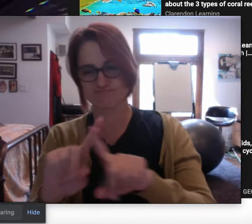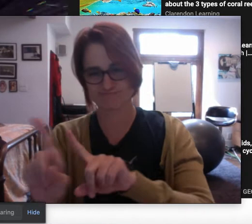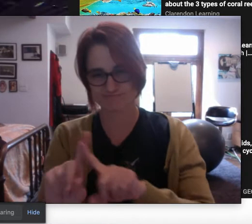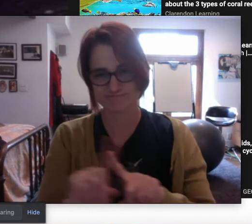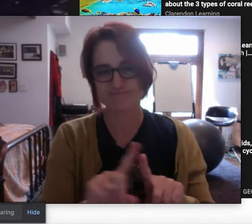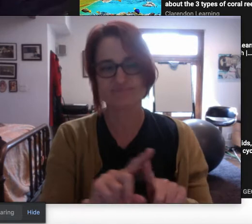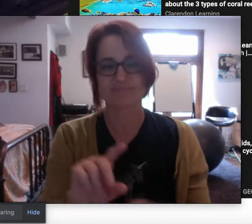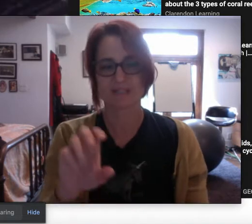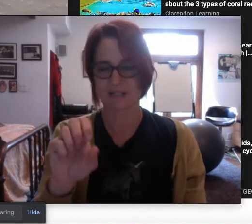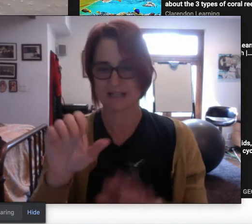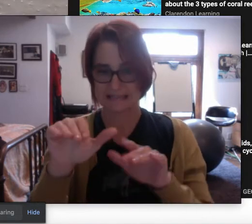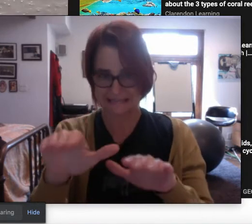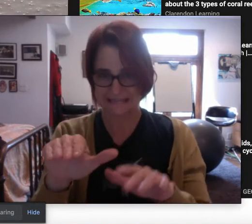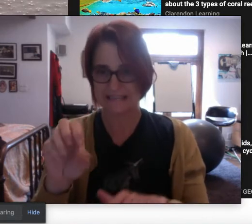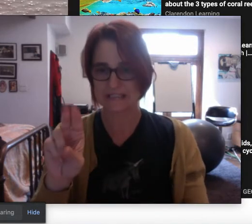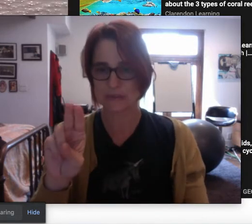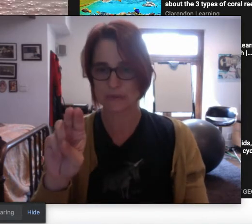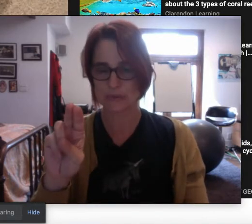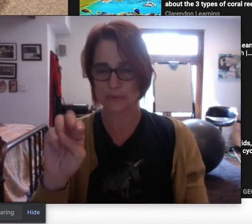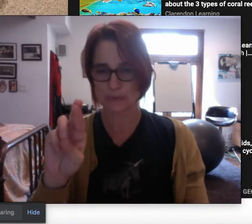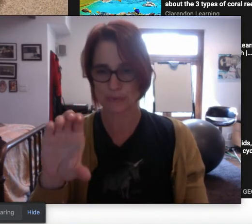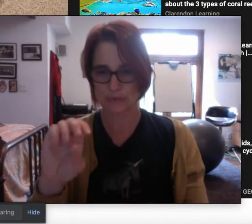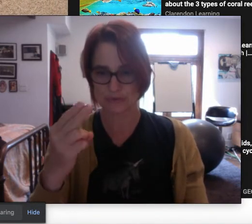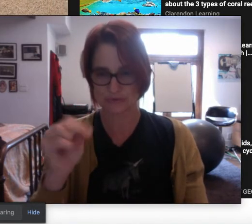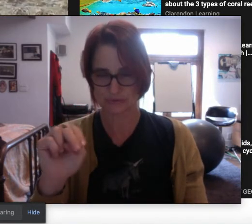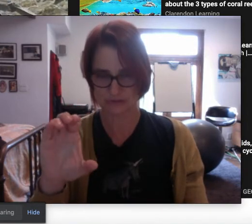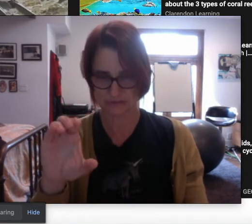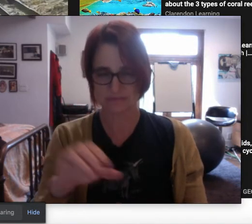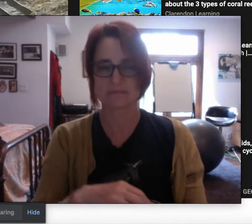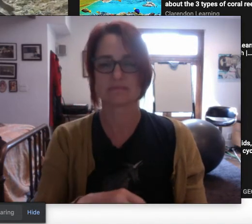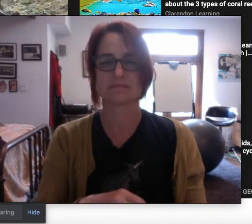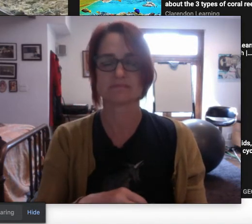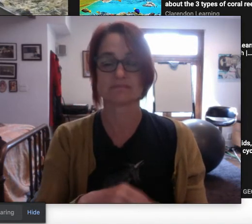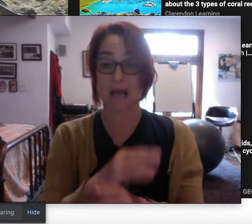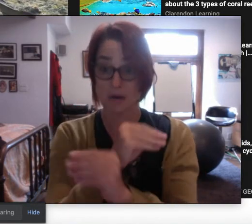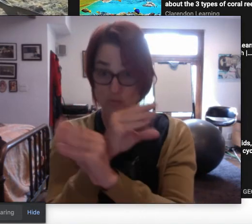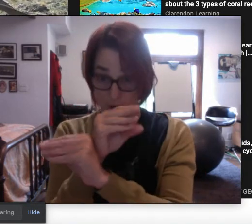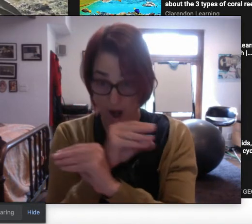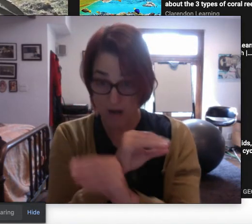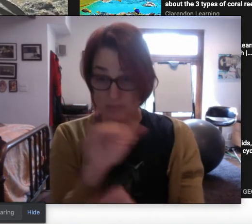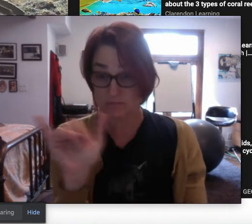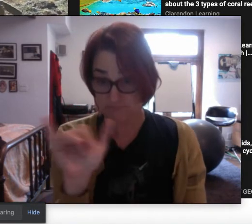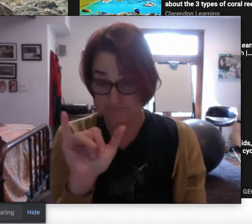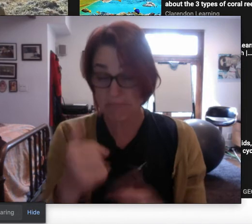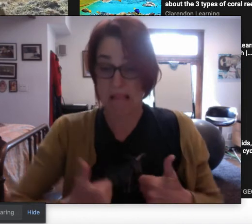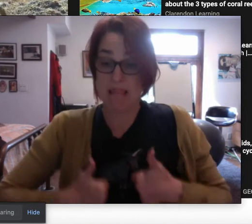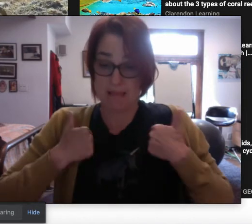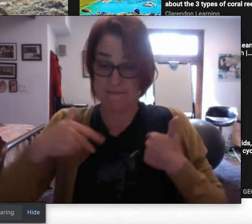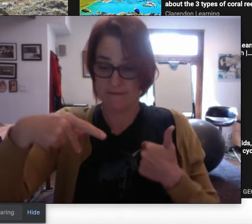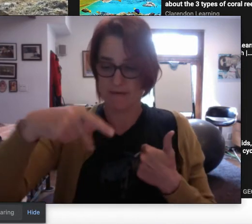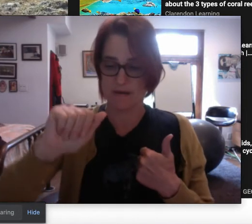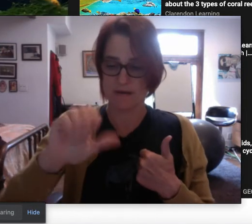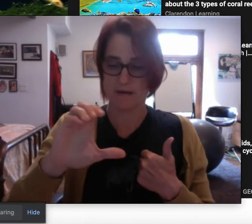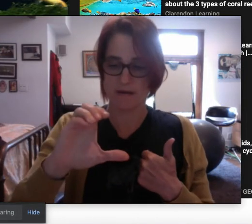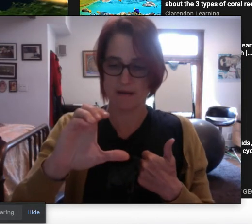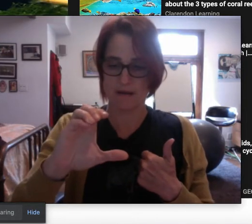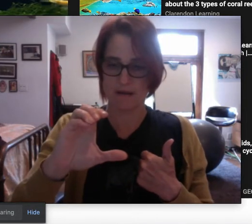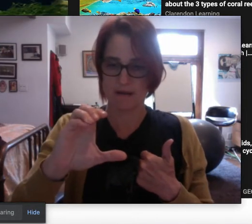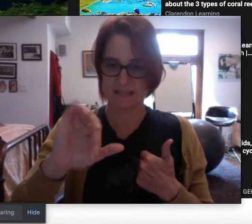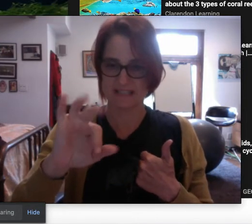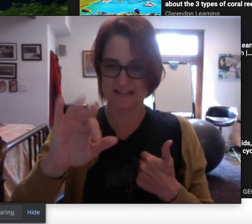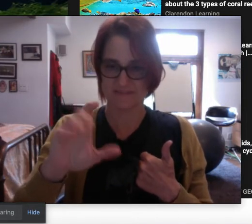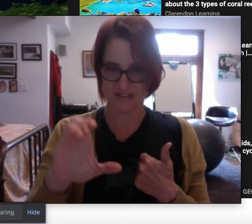Sea urchins, snails, abalone, and crab also live in the Pacific Ocean.